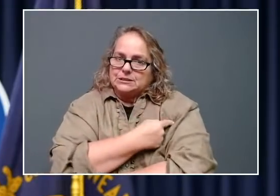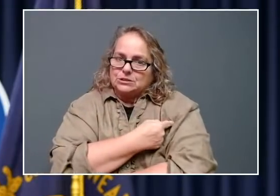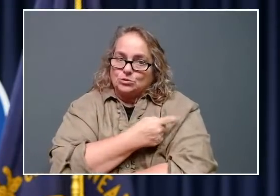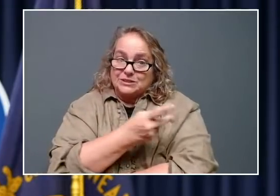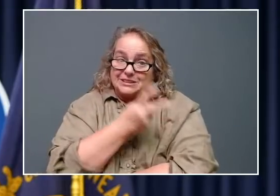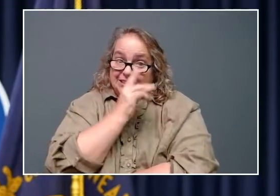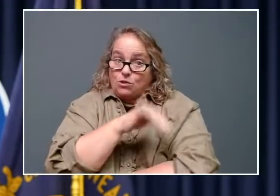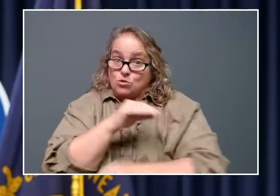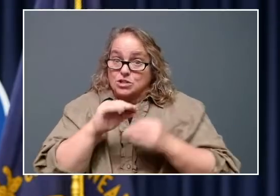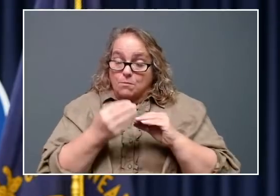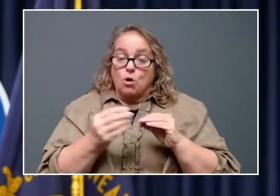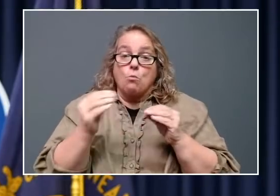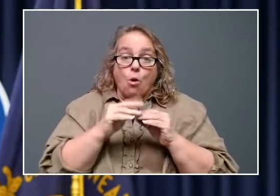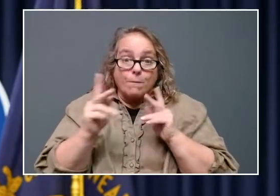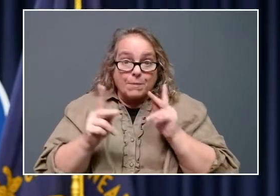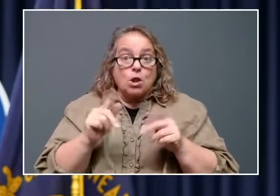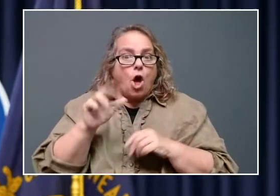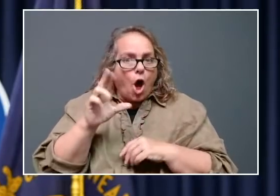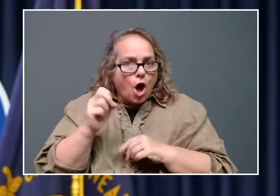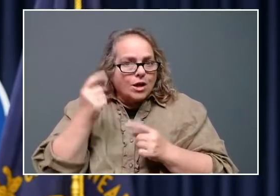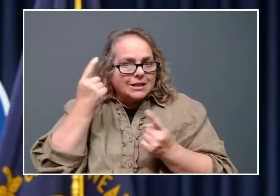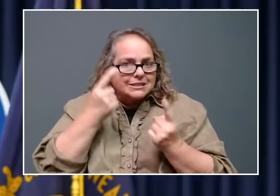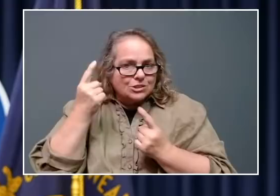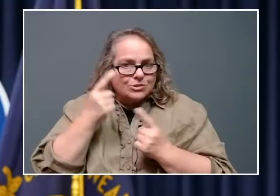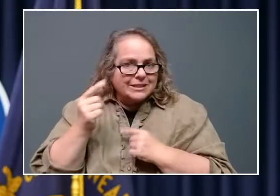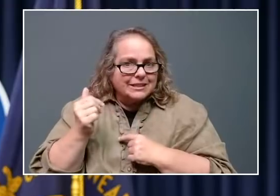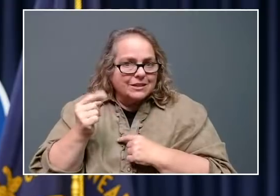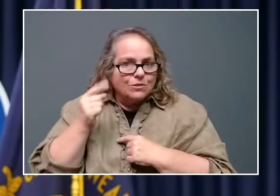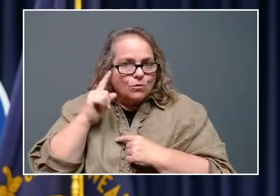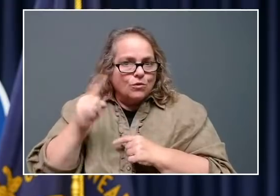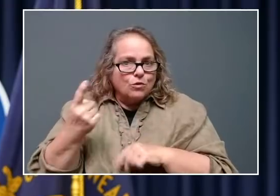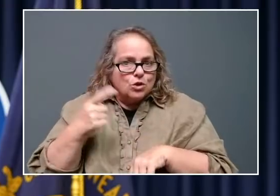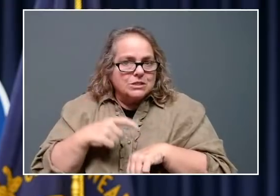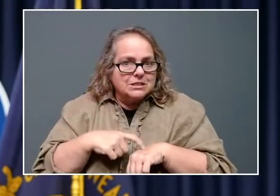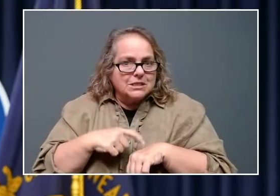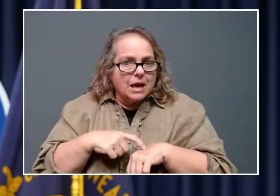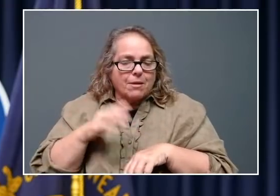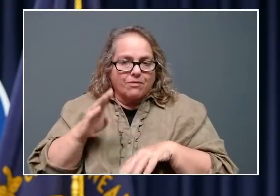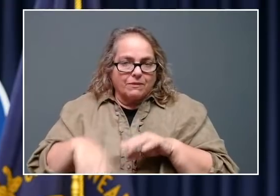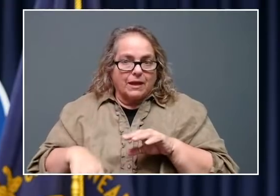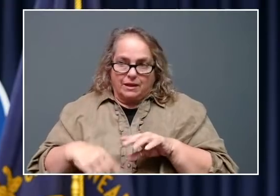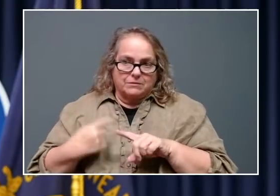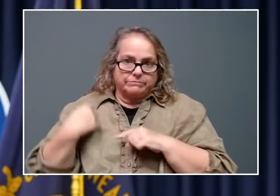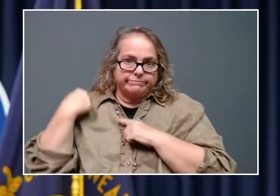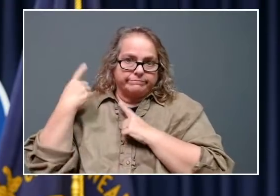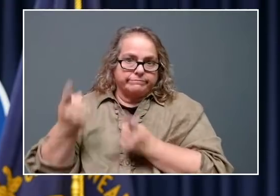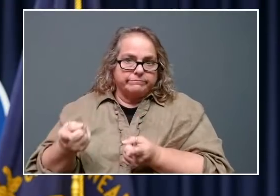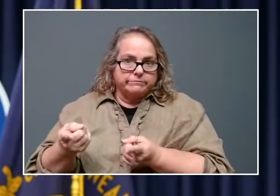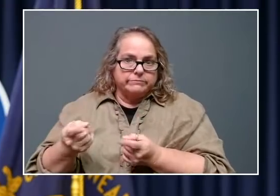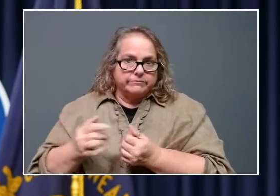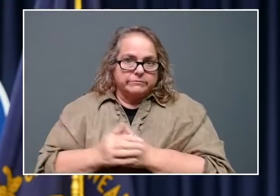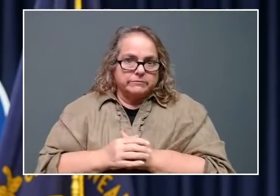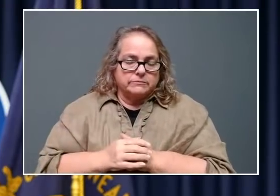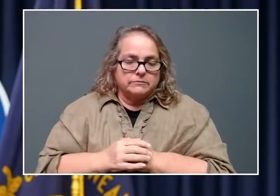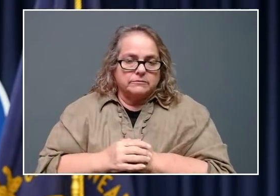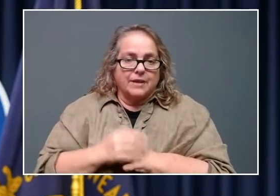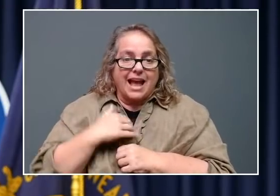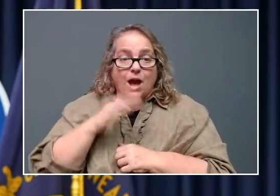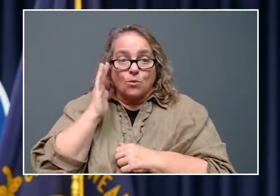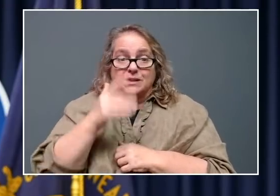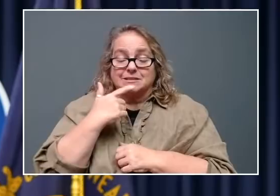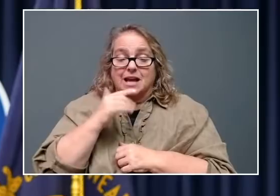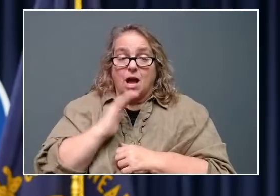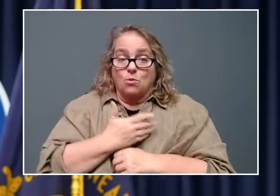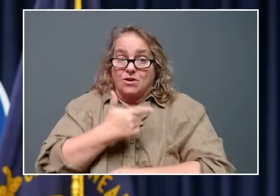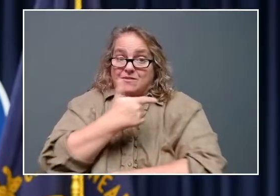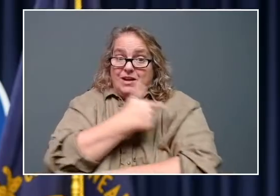more people are considering it for the first time than in a while. Though I will say that while our vaccination rate isn't